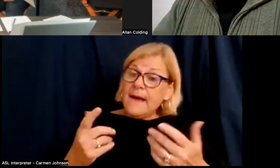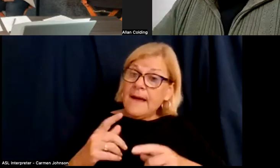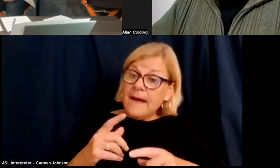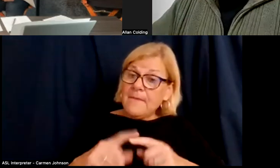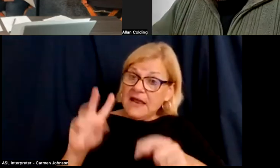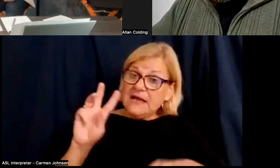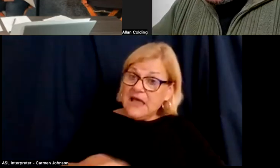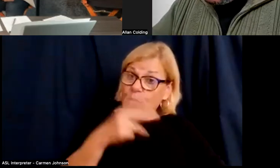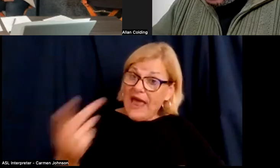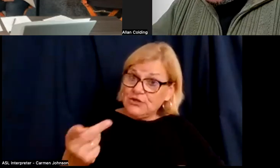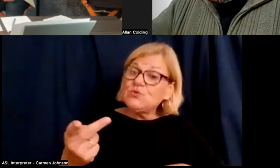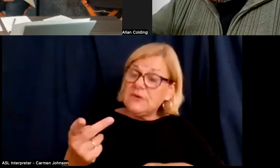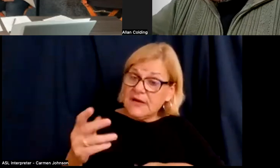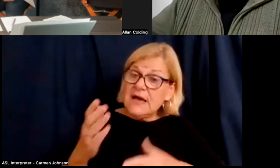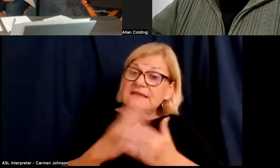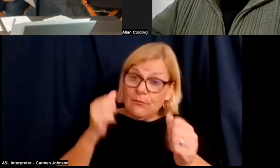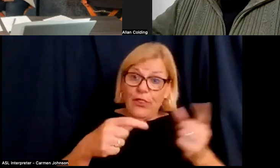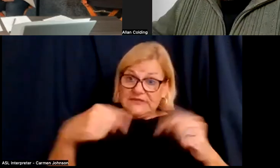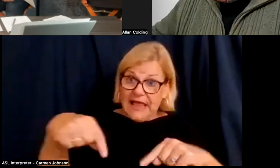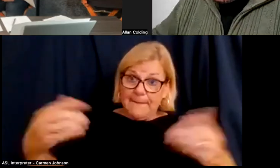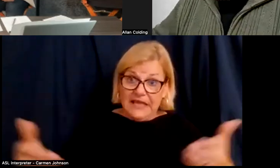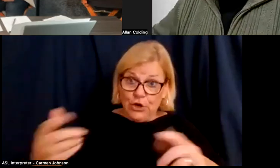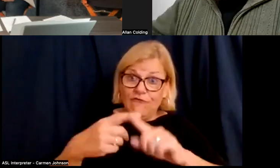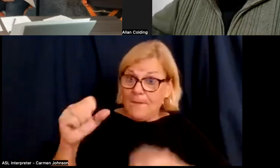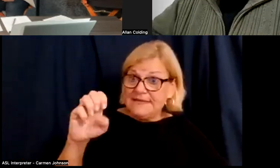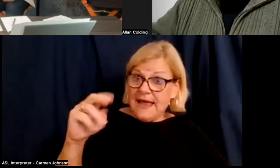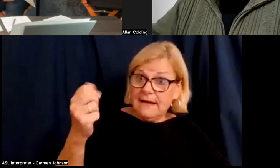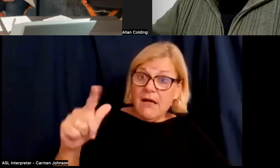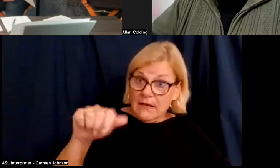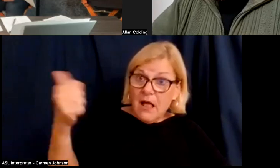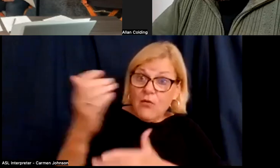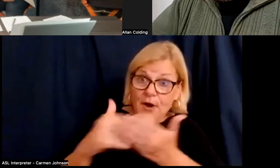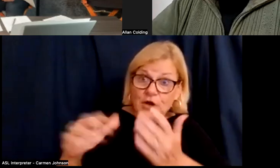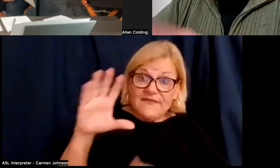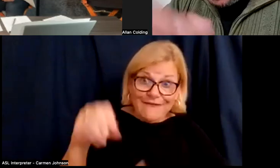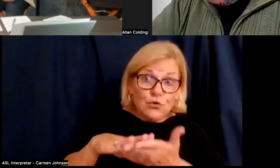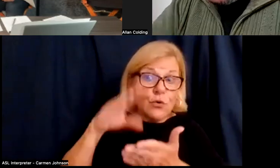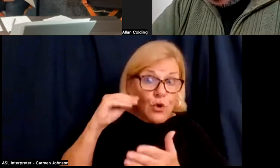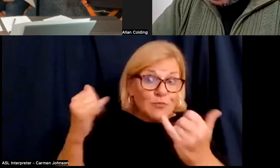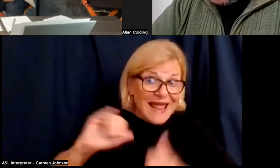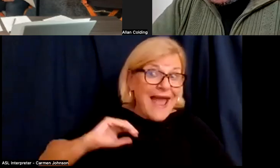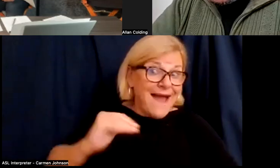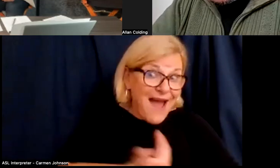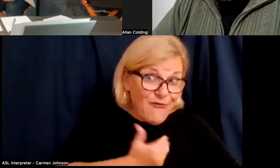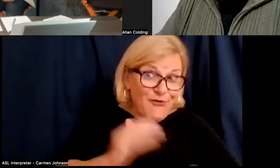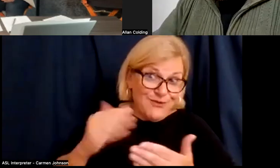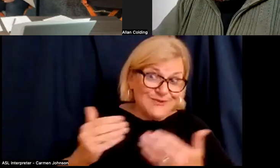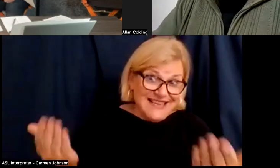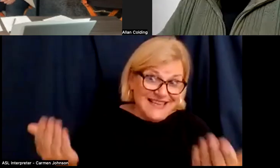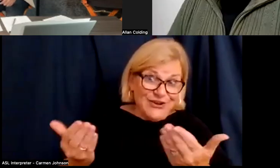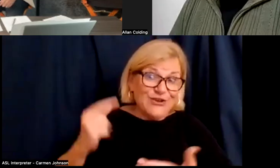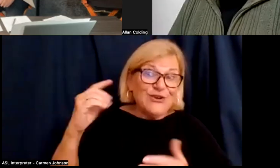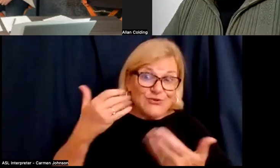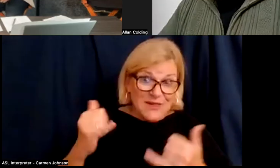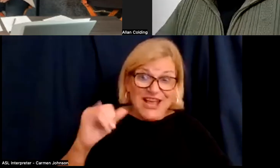way too. There have been some brothers come over here from Senegal and from other parts of Africa to learn to play our music here, to play jazz